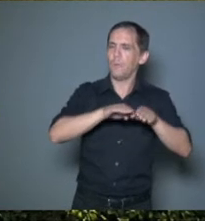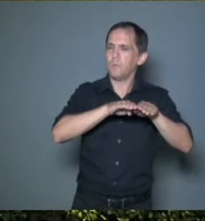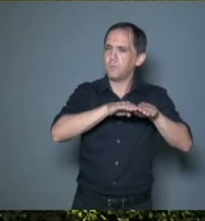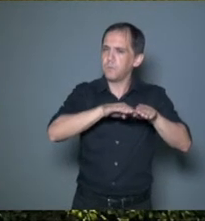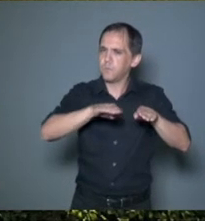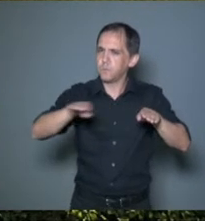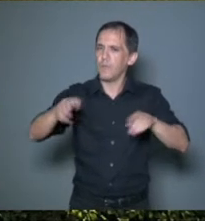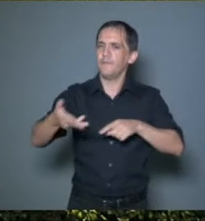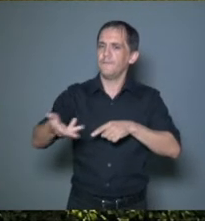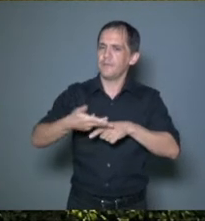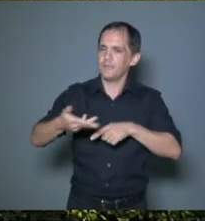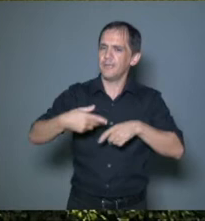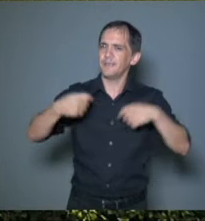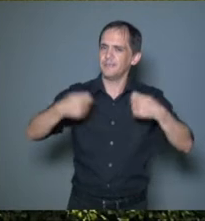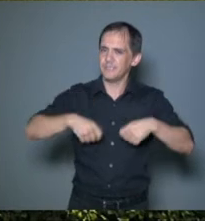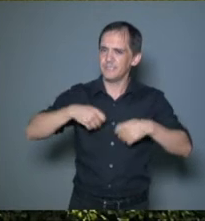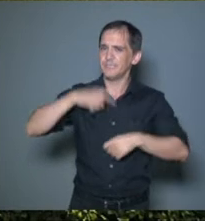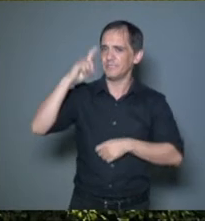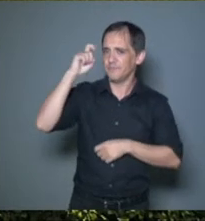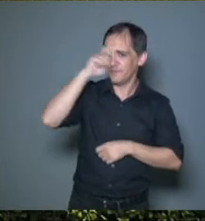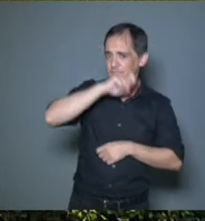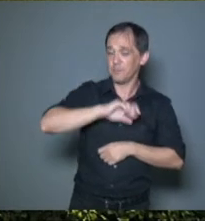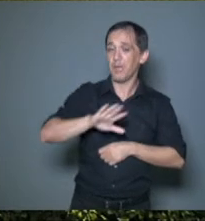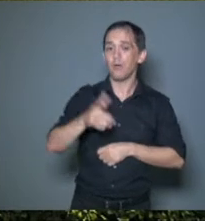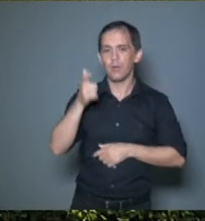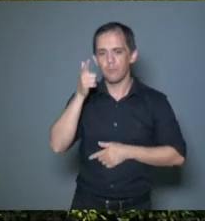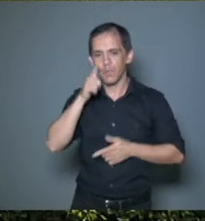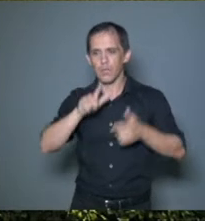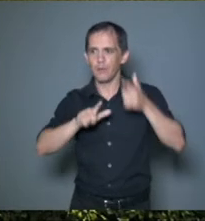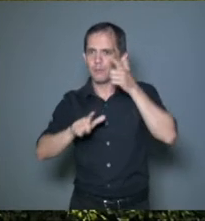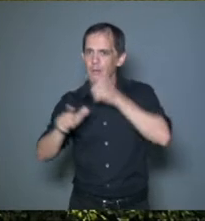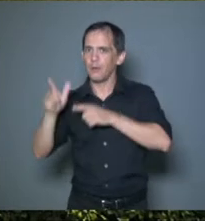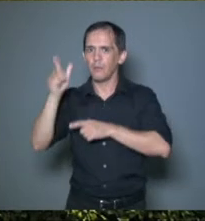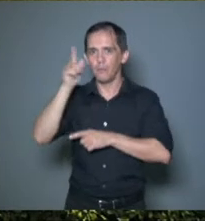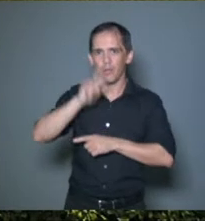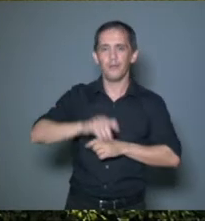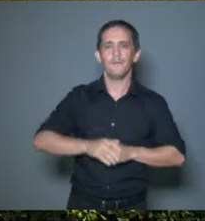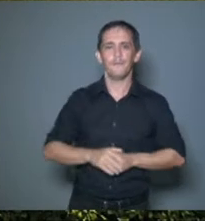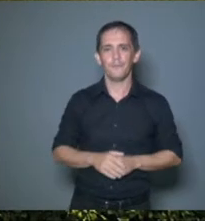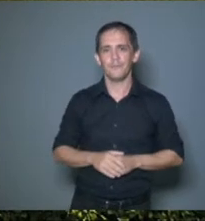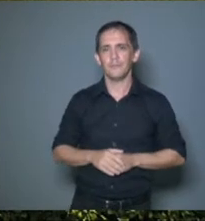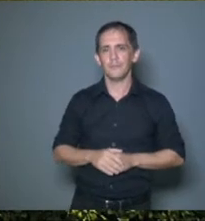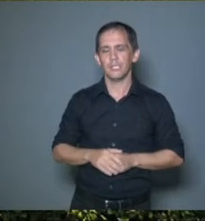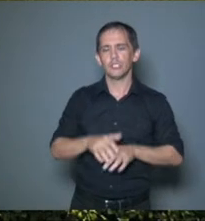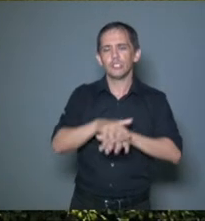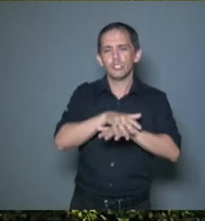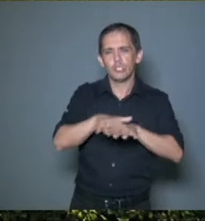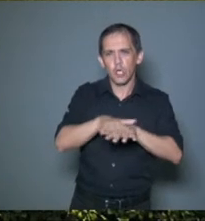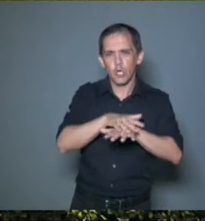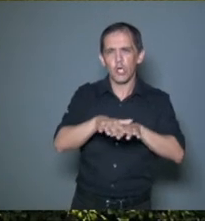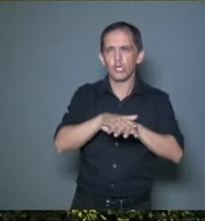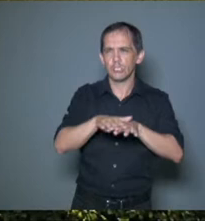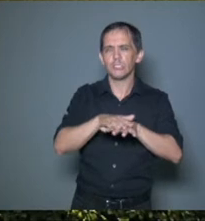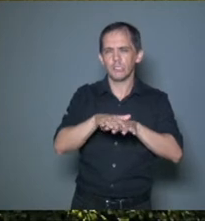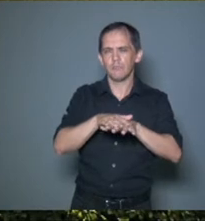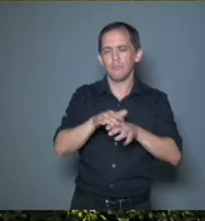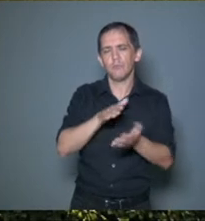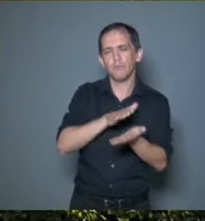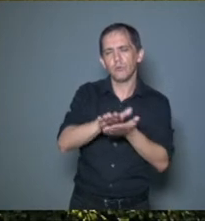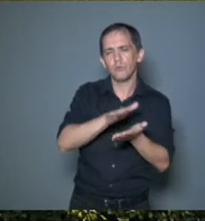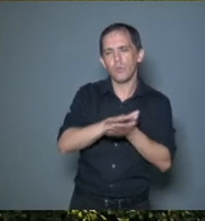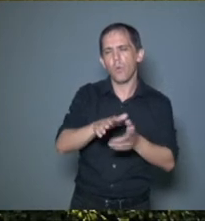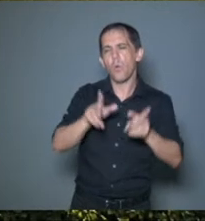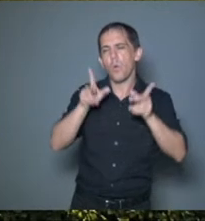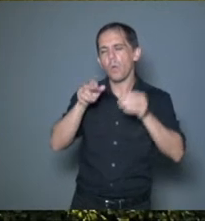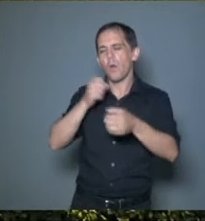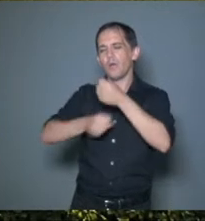operations. The soybean yield we are announcing today is proof of that. Our average is similar to